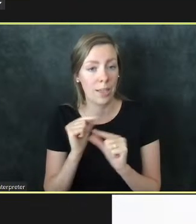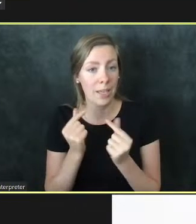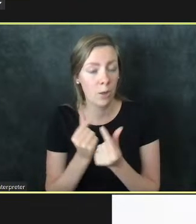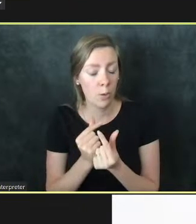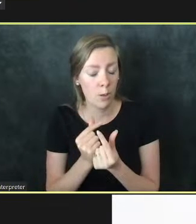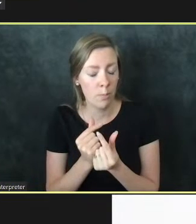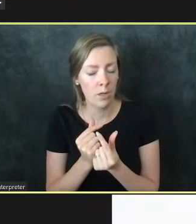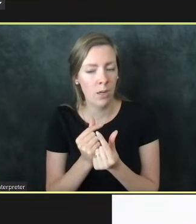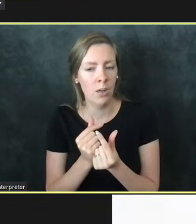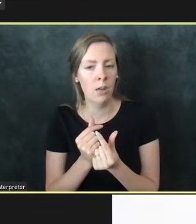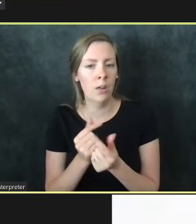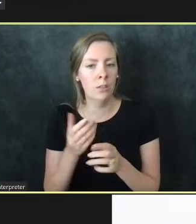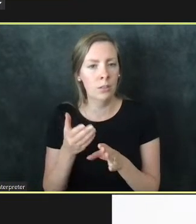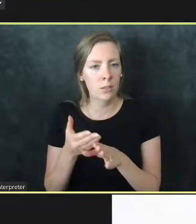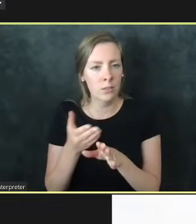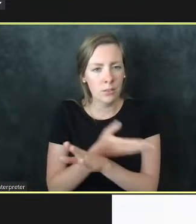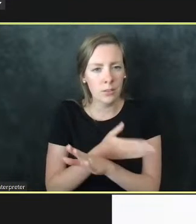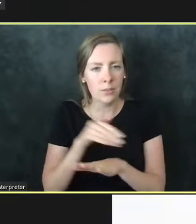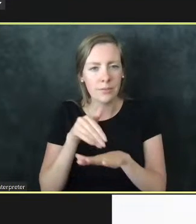habido